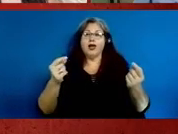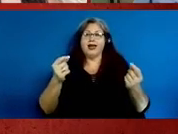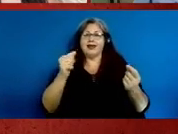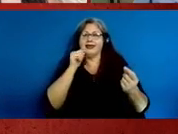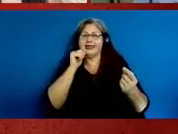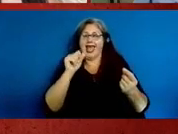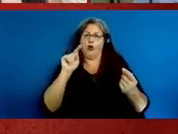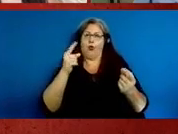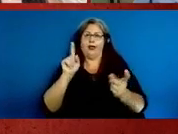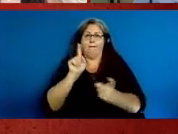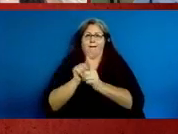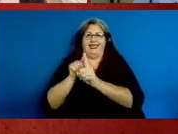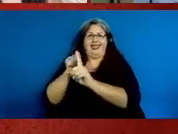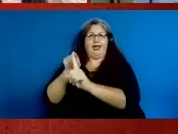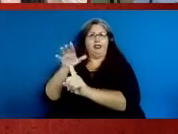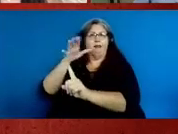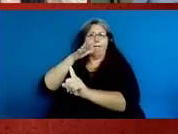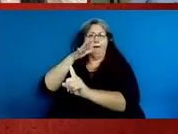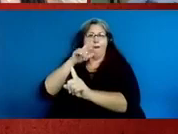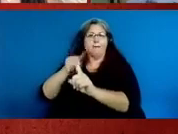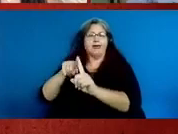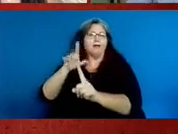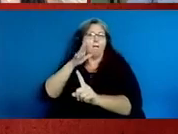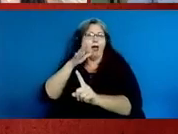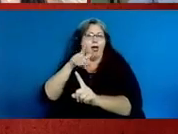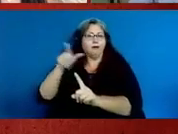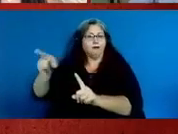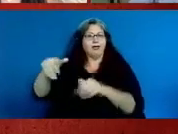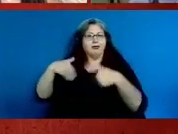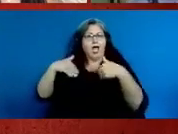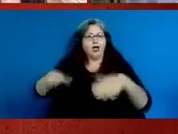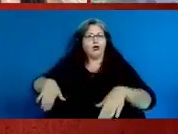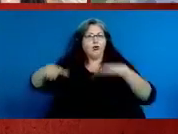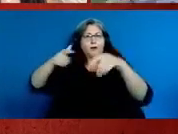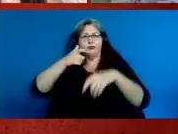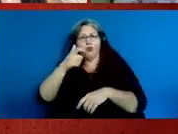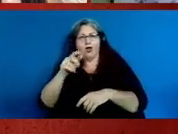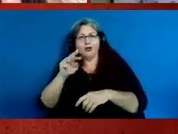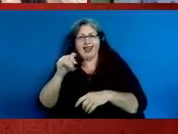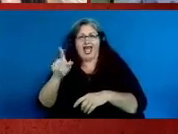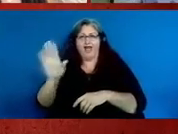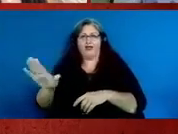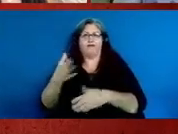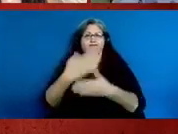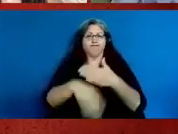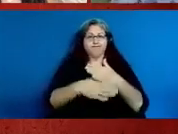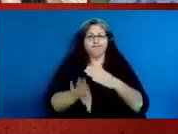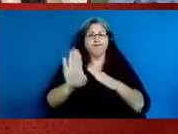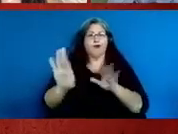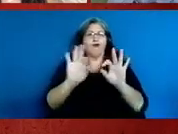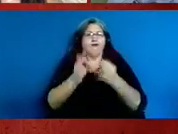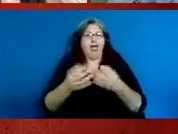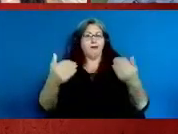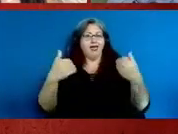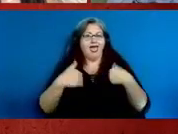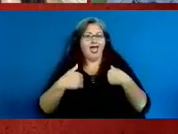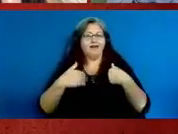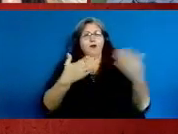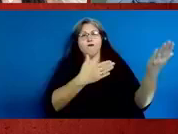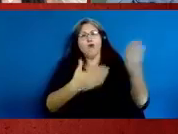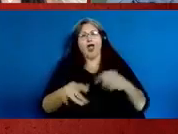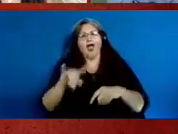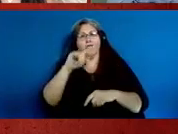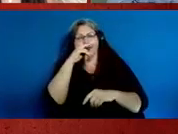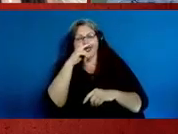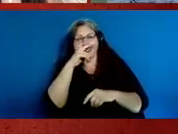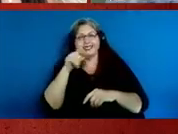the mom, but, you know, the mom who grew up with Mulan, and now she has her own family, and she brings her kids, you know, and